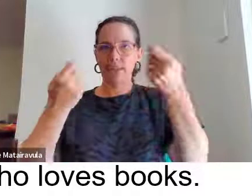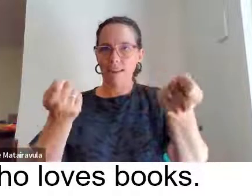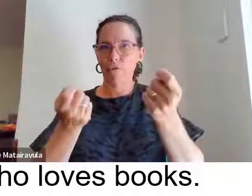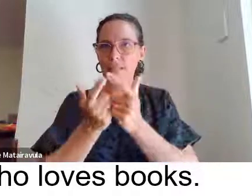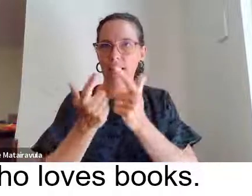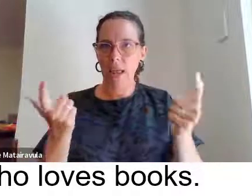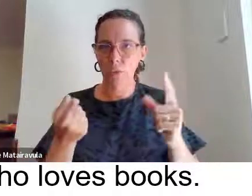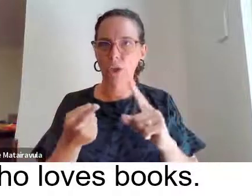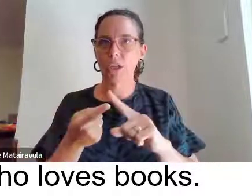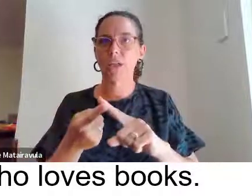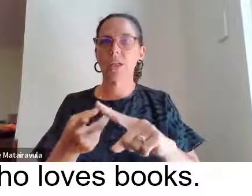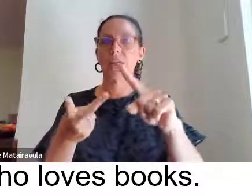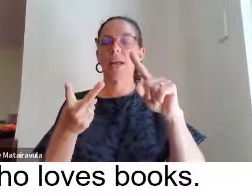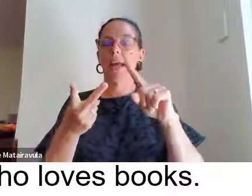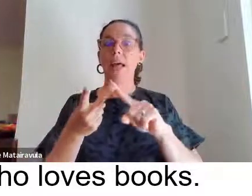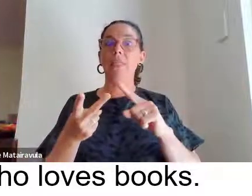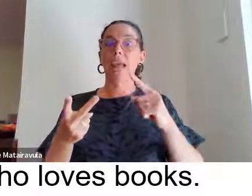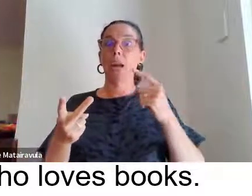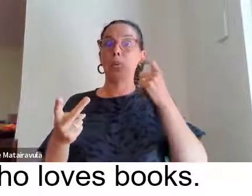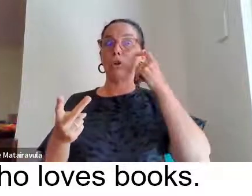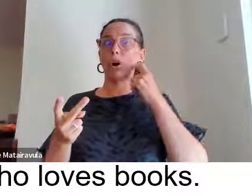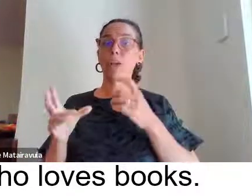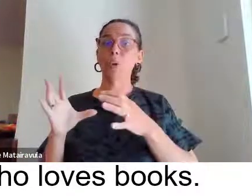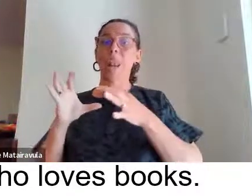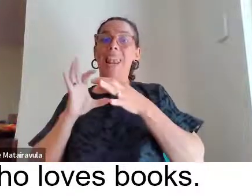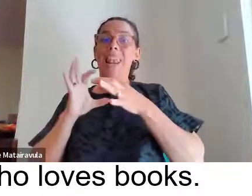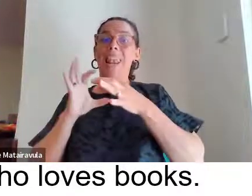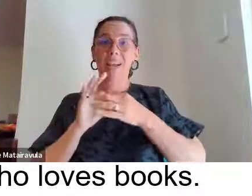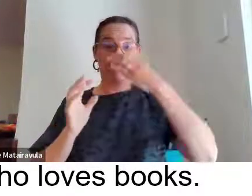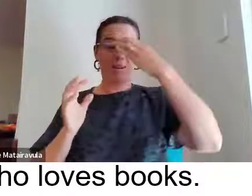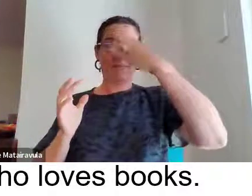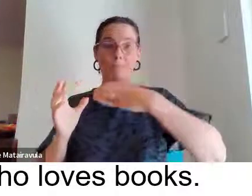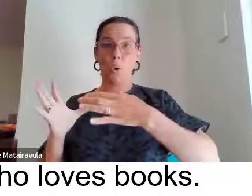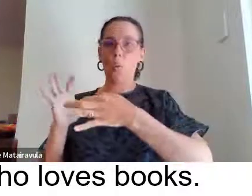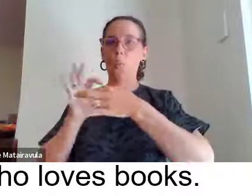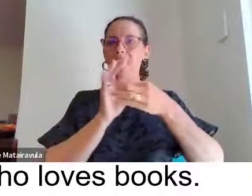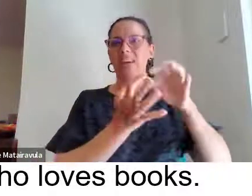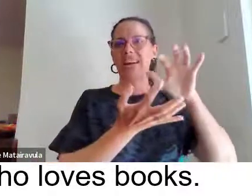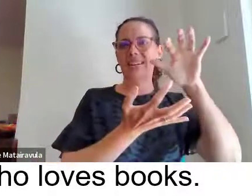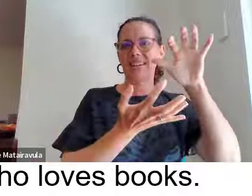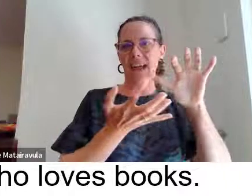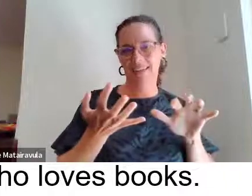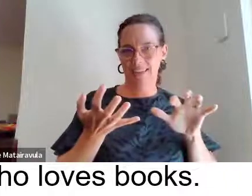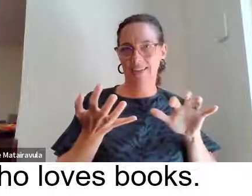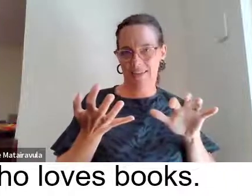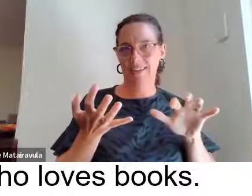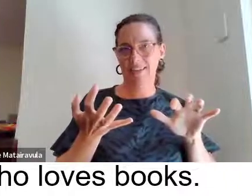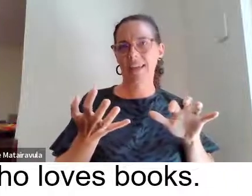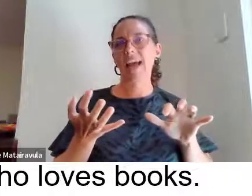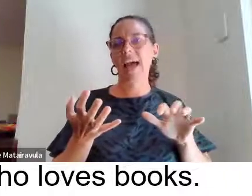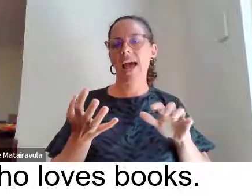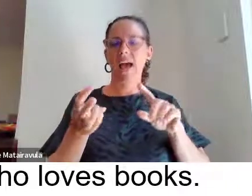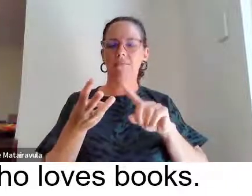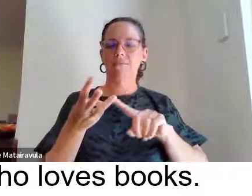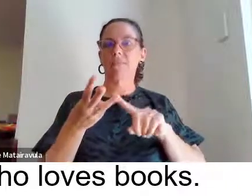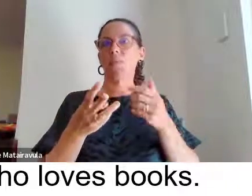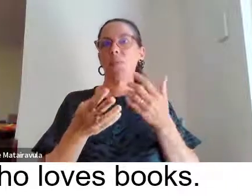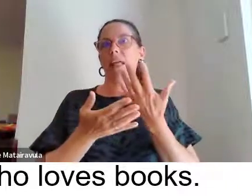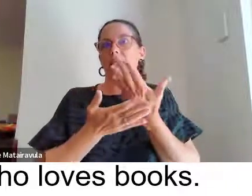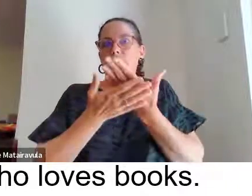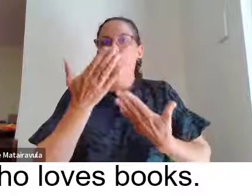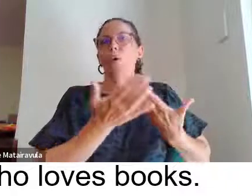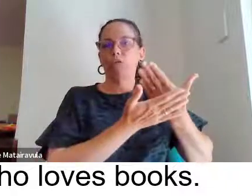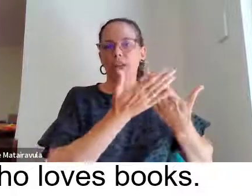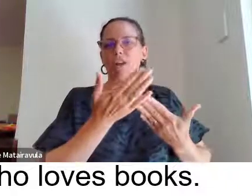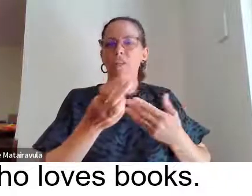face-to-face delivery. So the person is delivering the language. Then we also try to link the strong